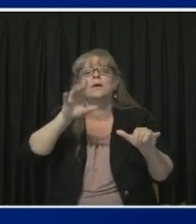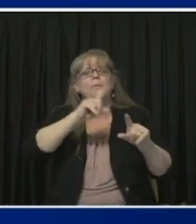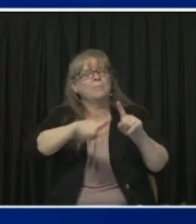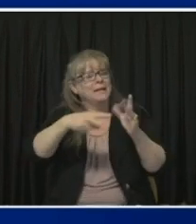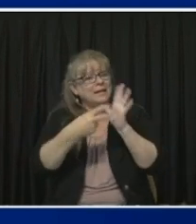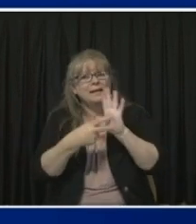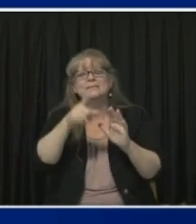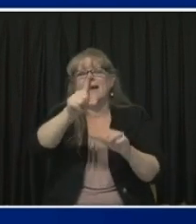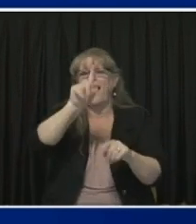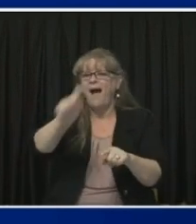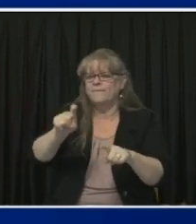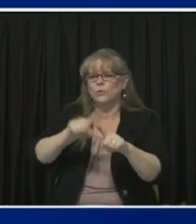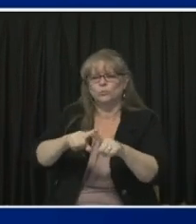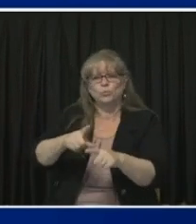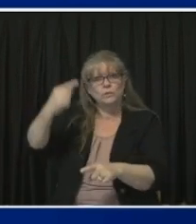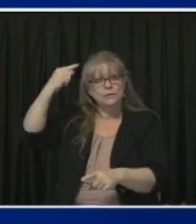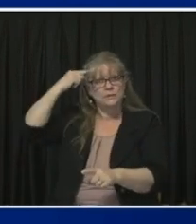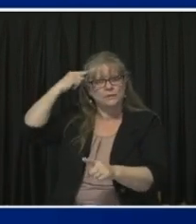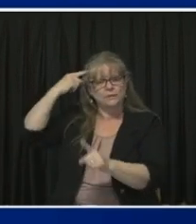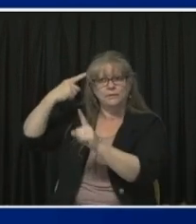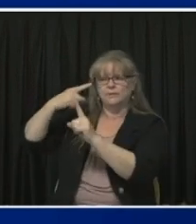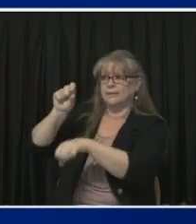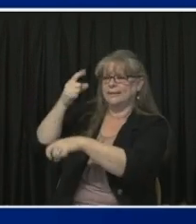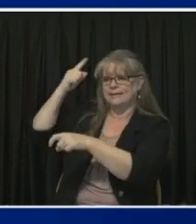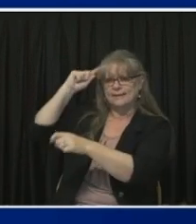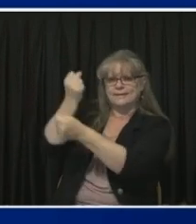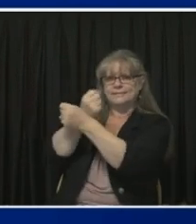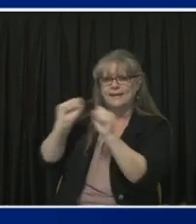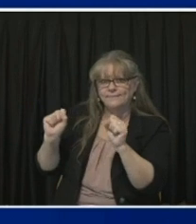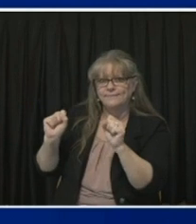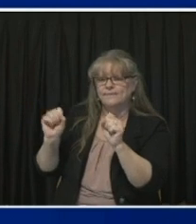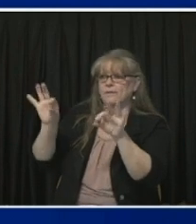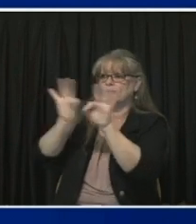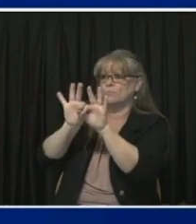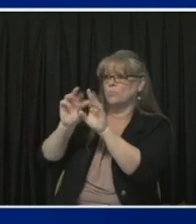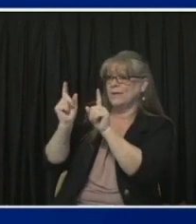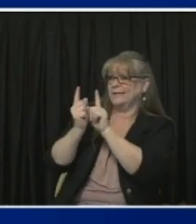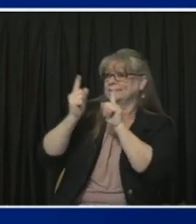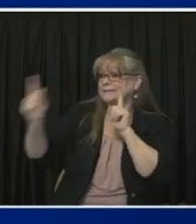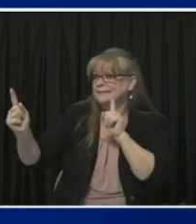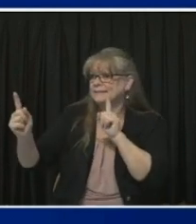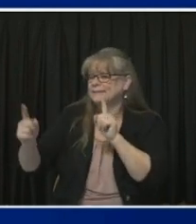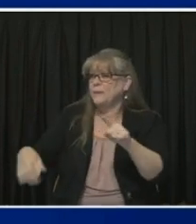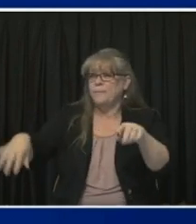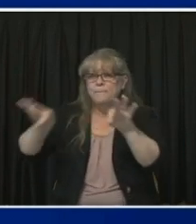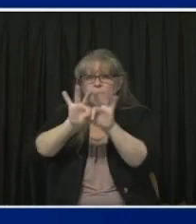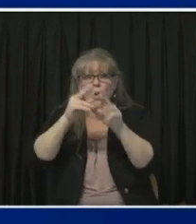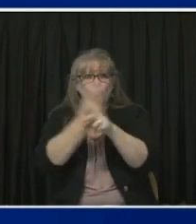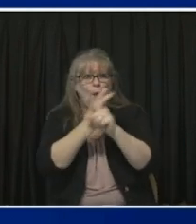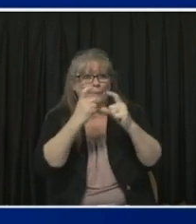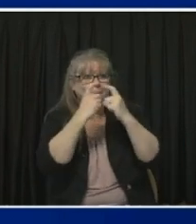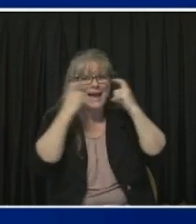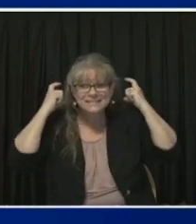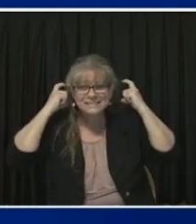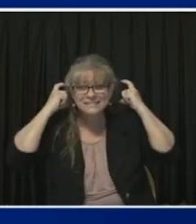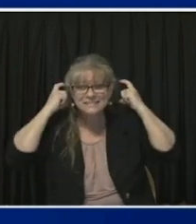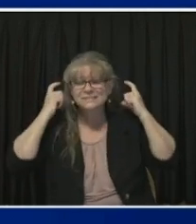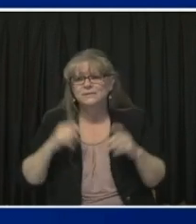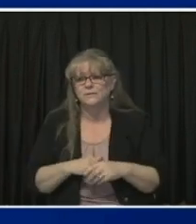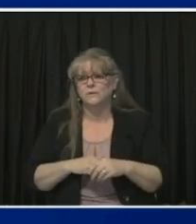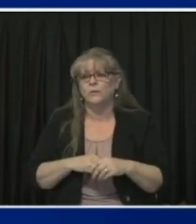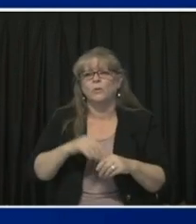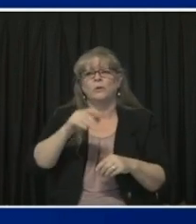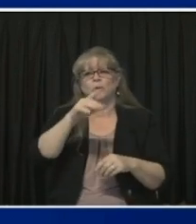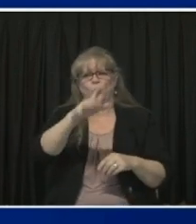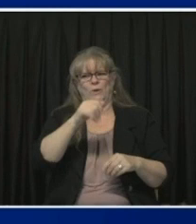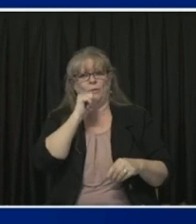apart where we can and wearing masks in public. And of course, we're going to see daily fluctuations based on when numbers come out. But the trend as a whole continues to be